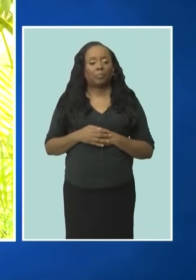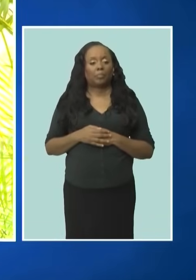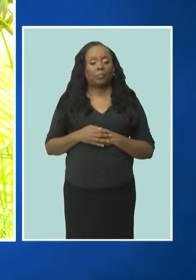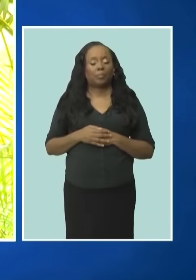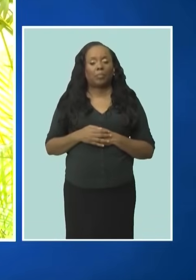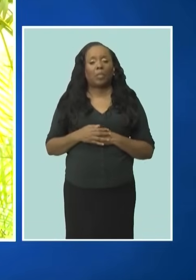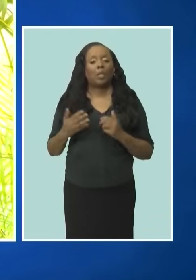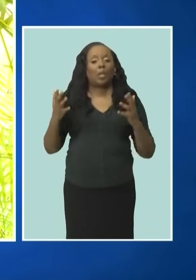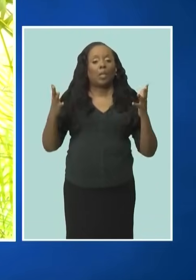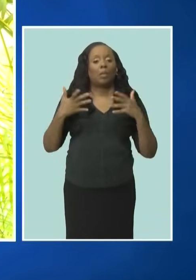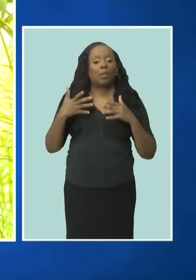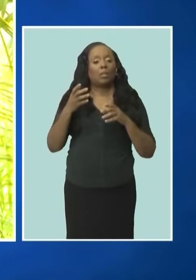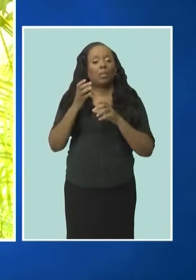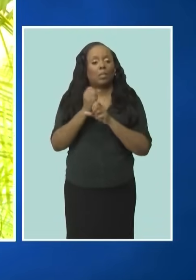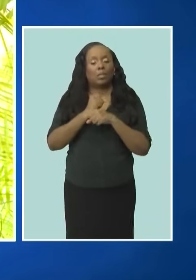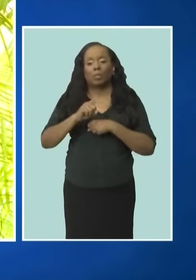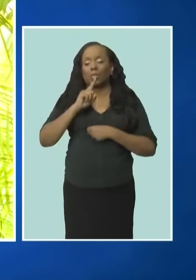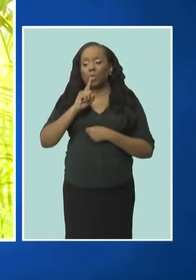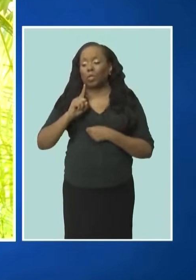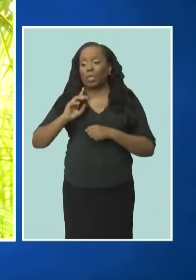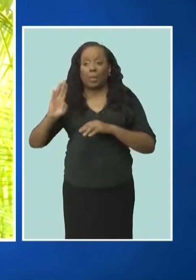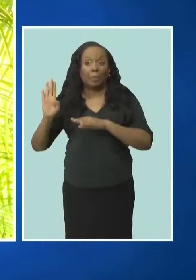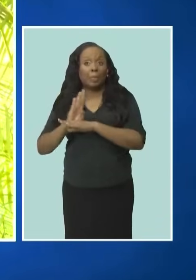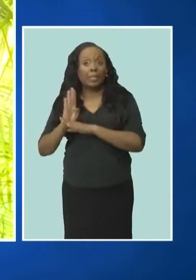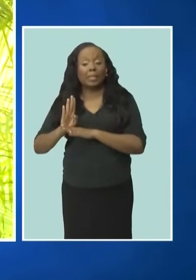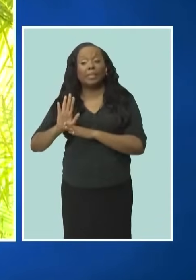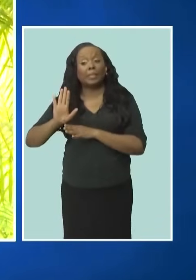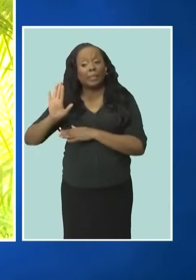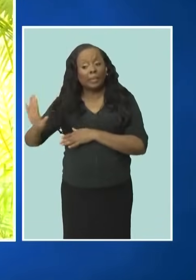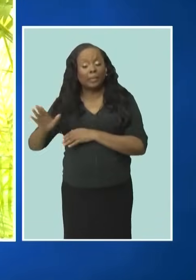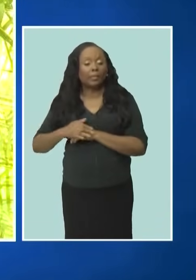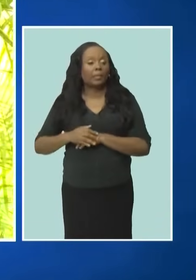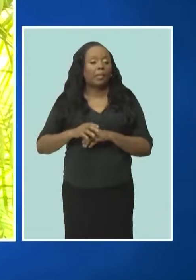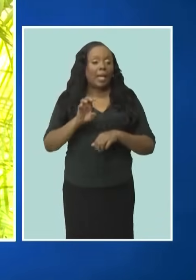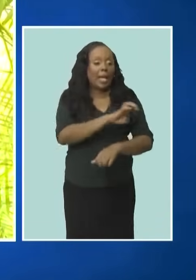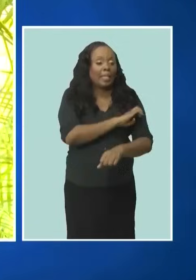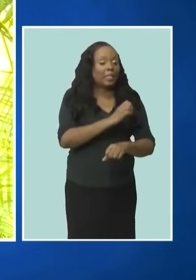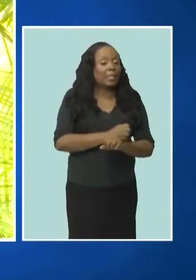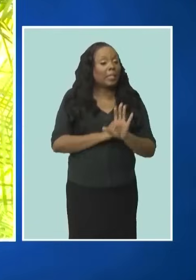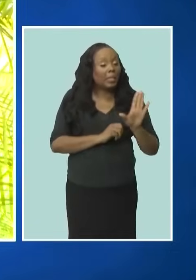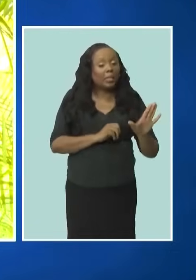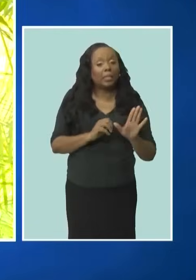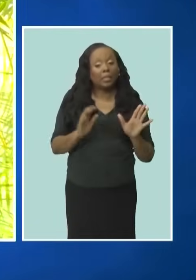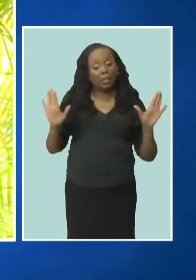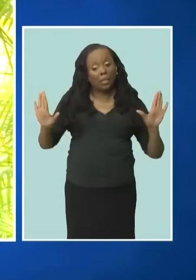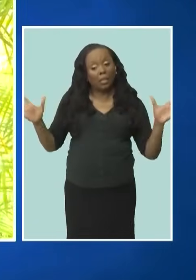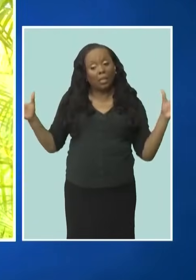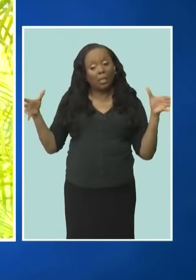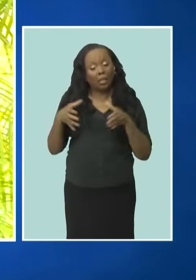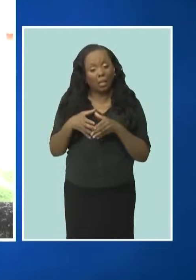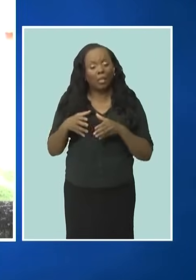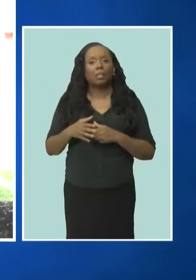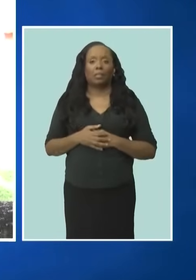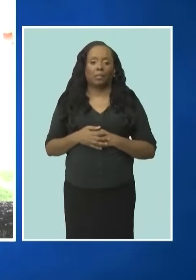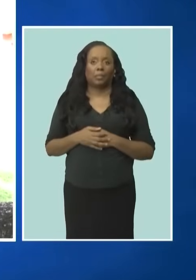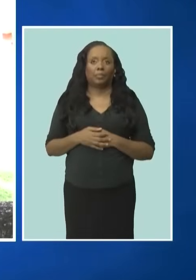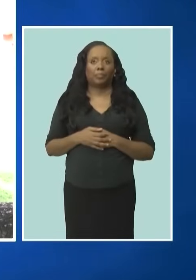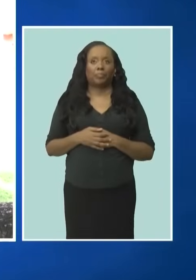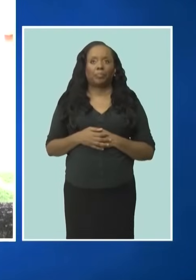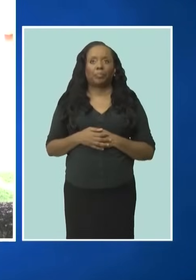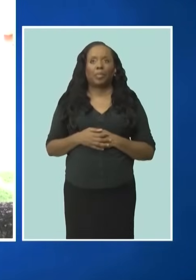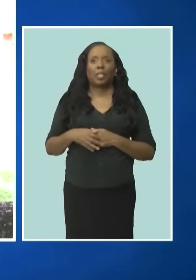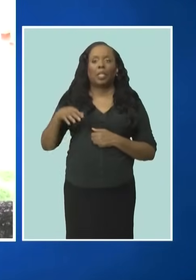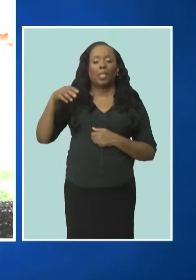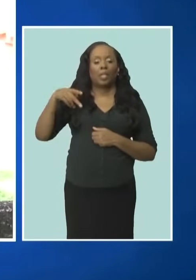that together on the business side of the ministry, paired with the energy side of the ministry, that we bring those two things together. Permanent Secretary